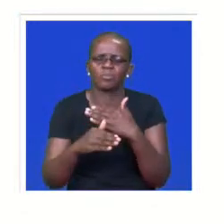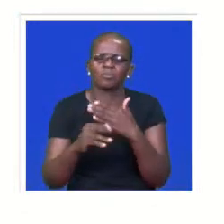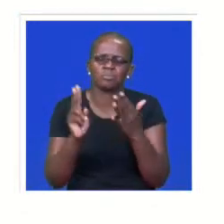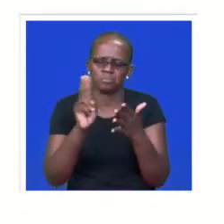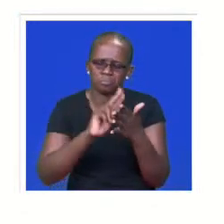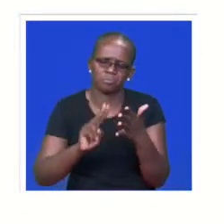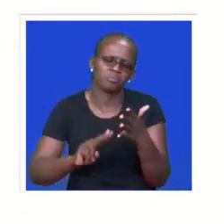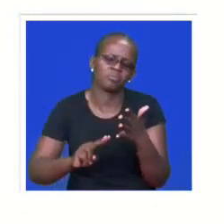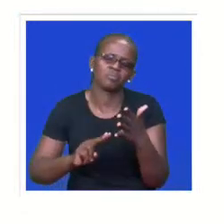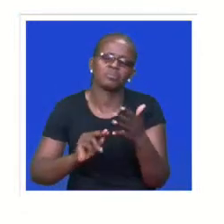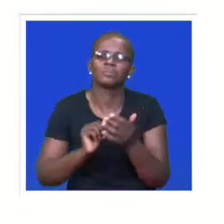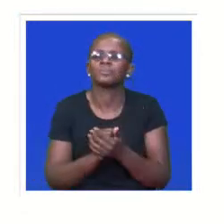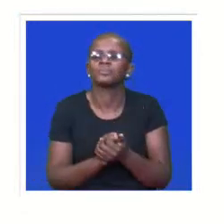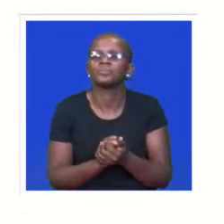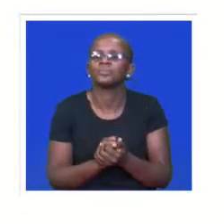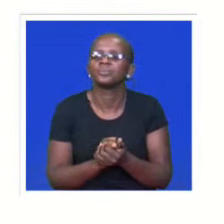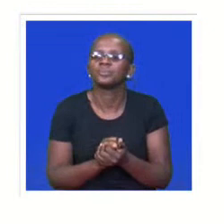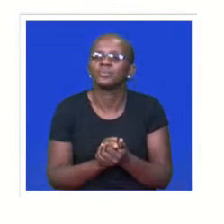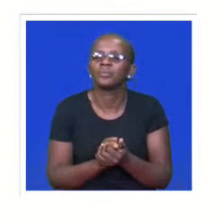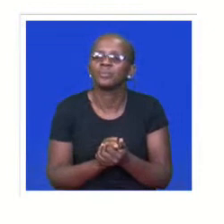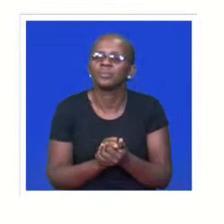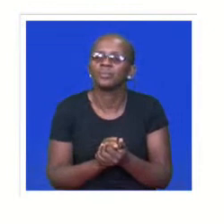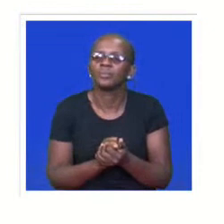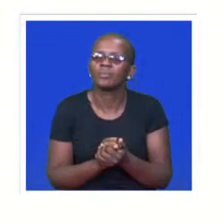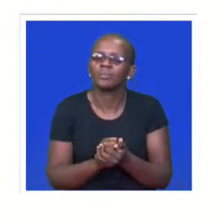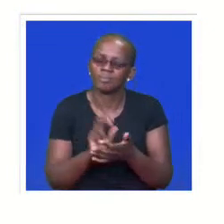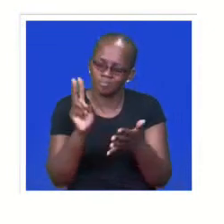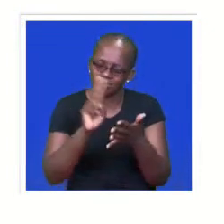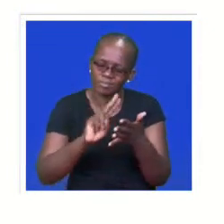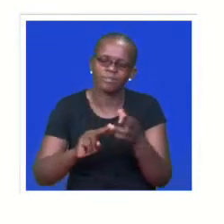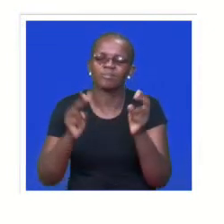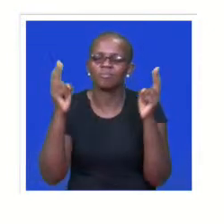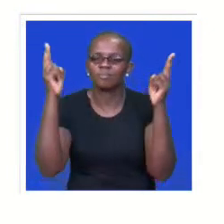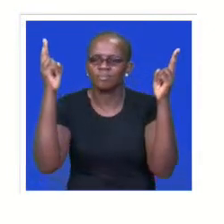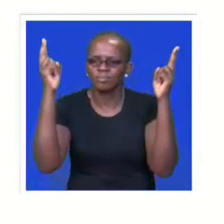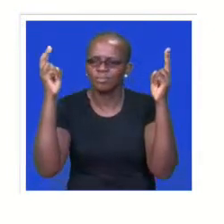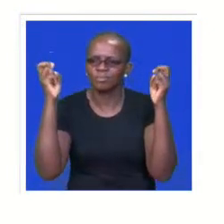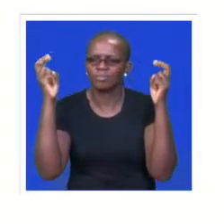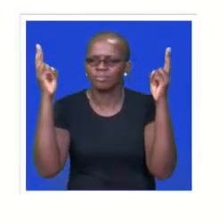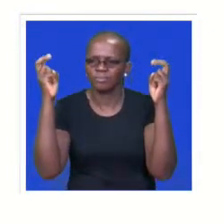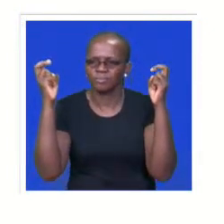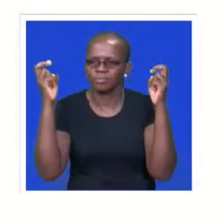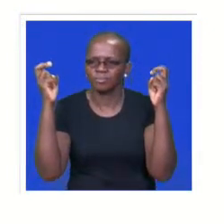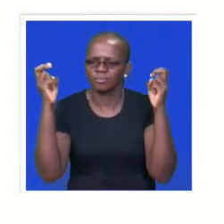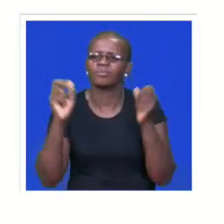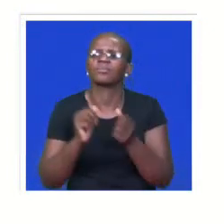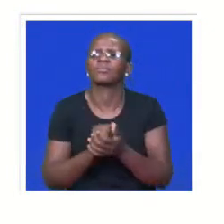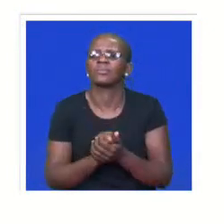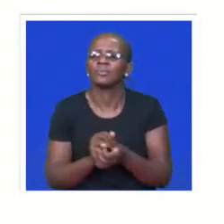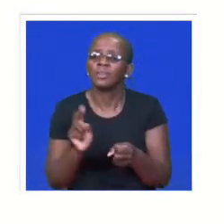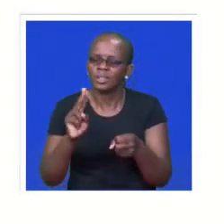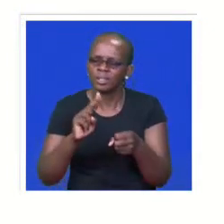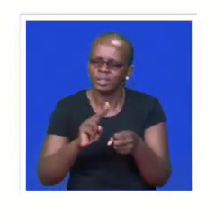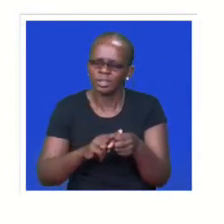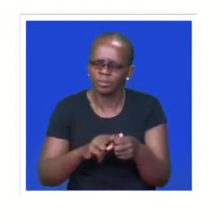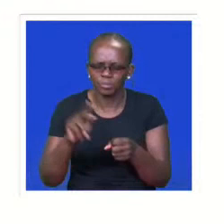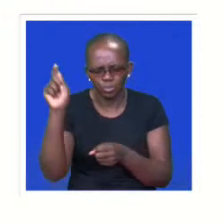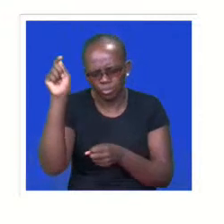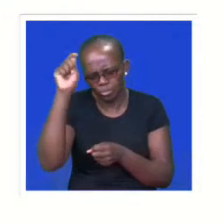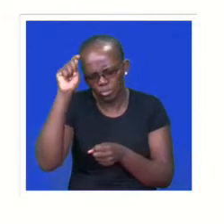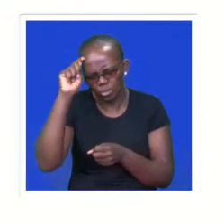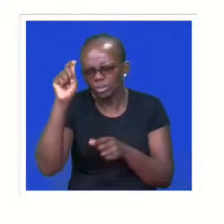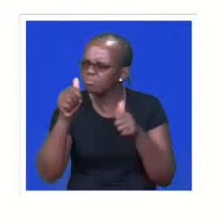to do the following. Read the title and then do what? Predict what the story is